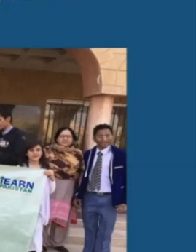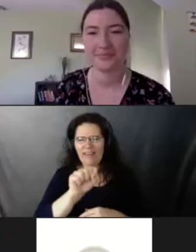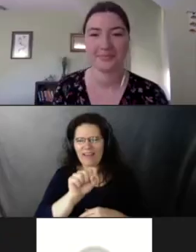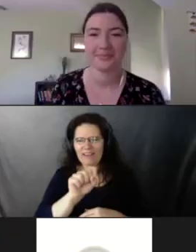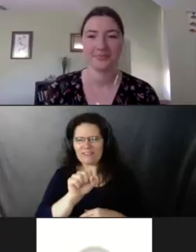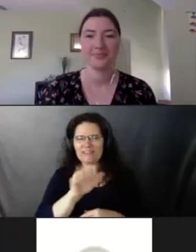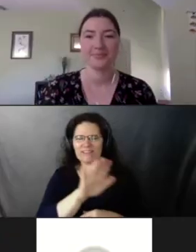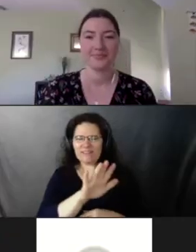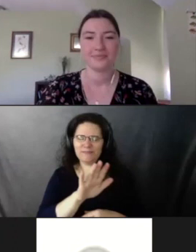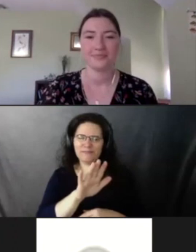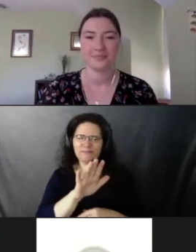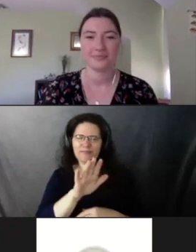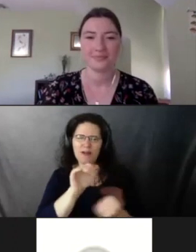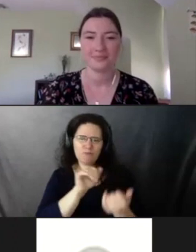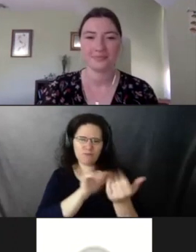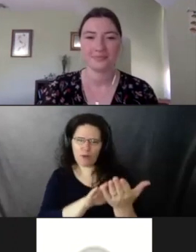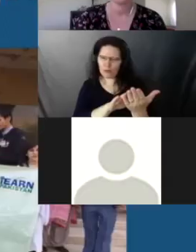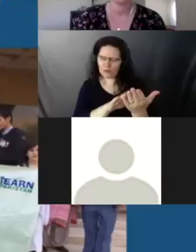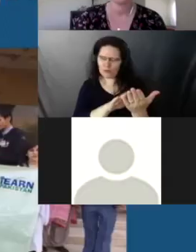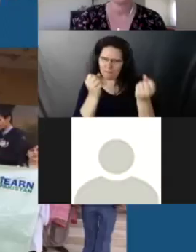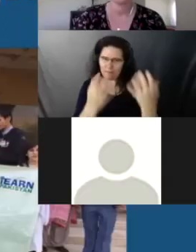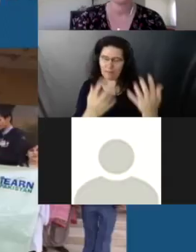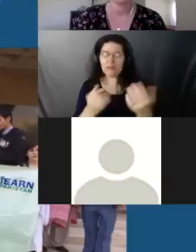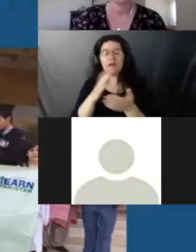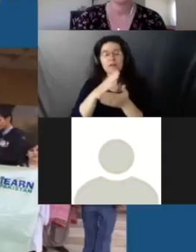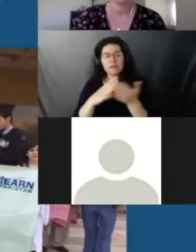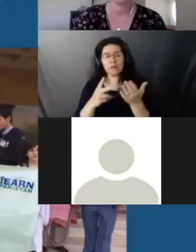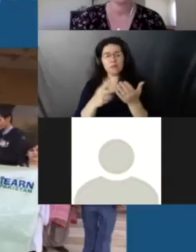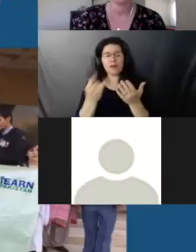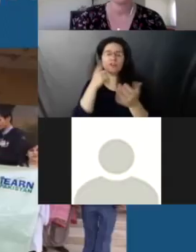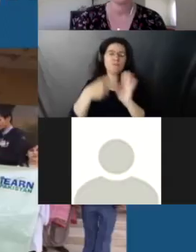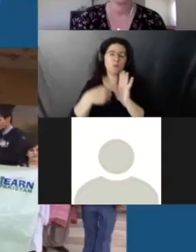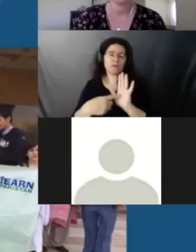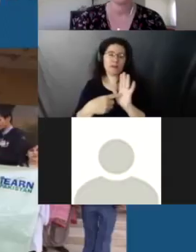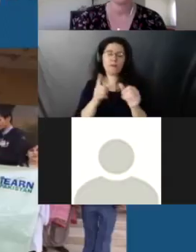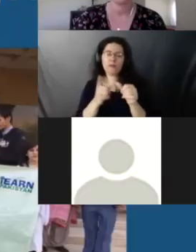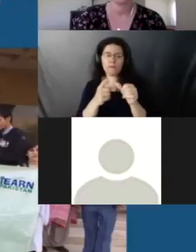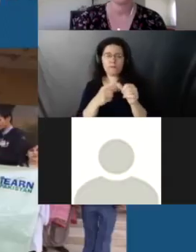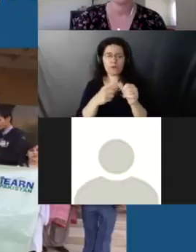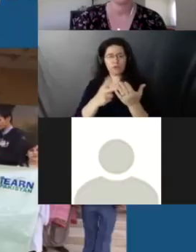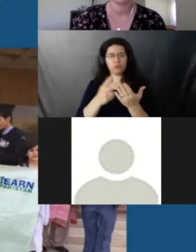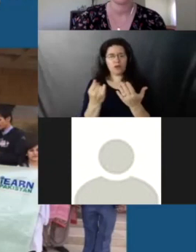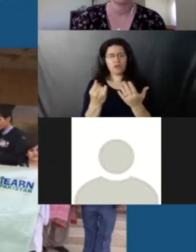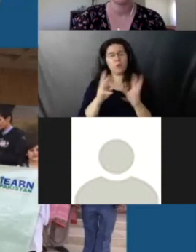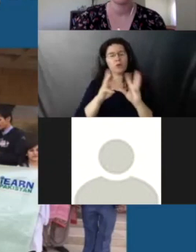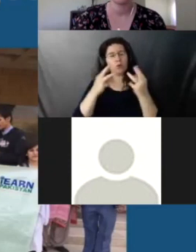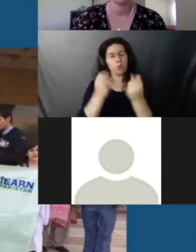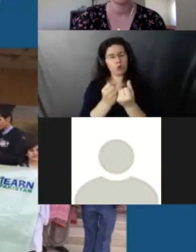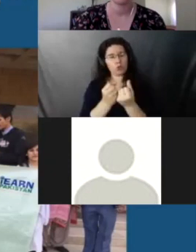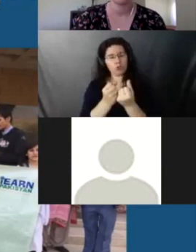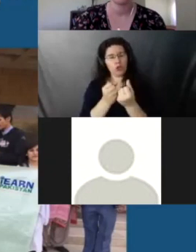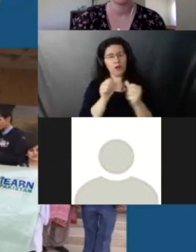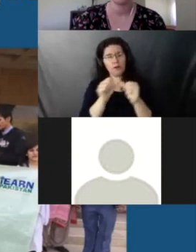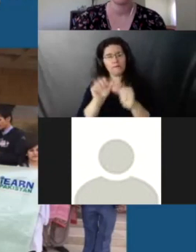Yes platform. So some of them are like the first project I have done, that was workshop, 9-day workshop. That